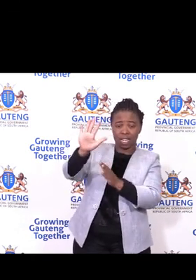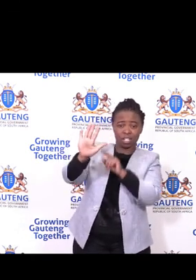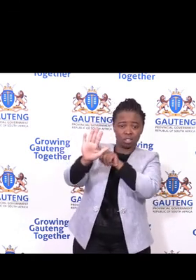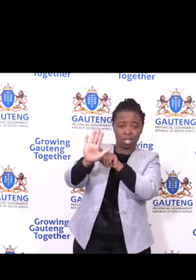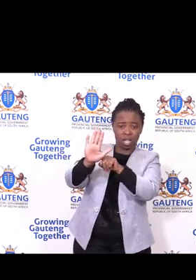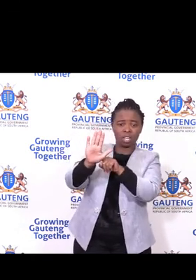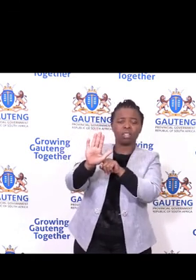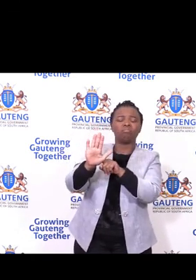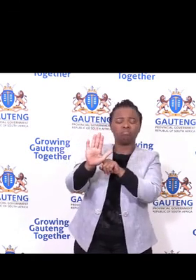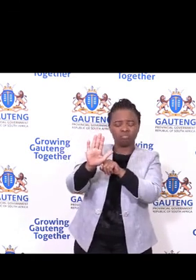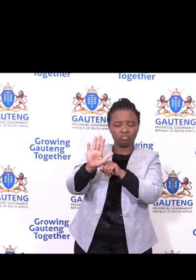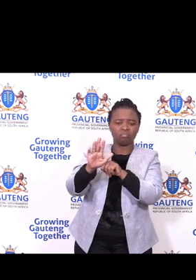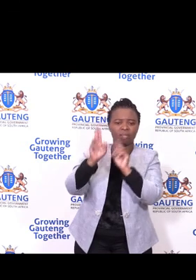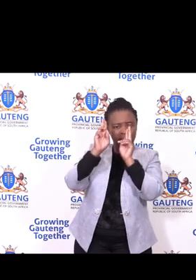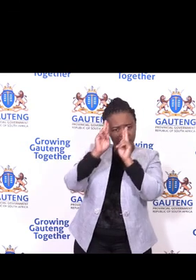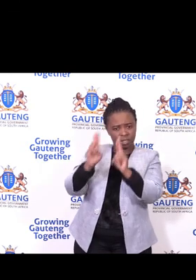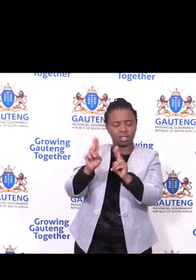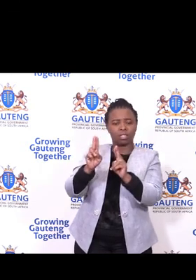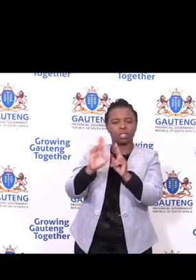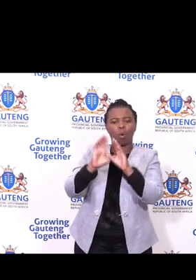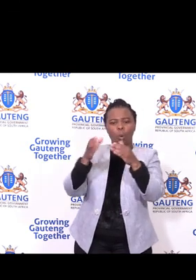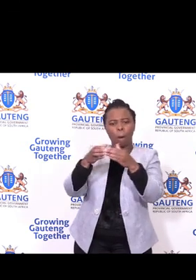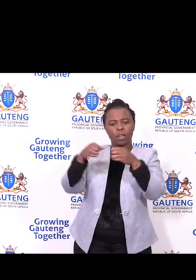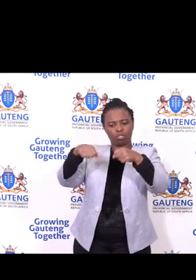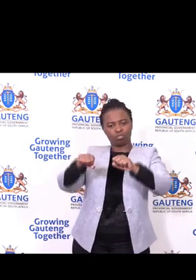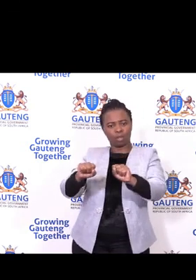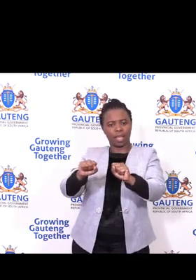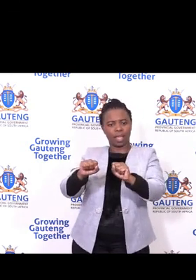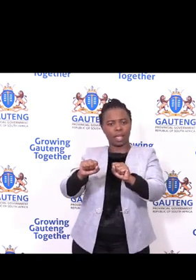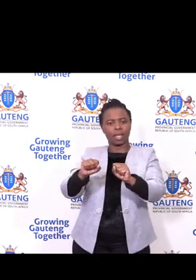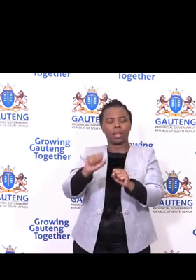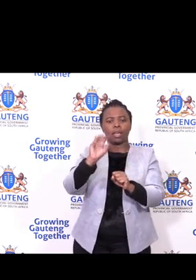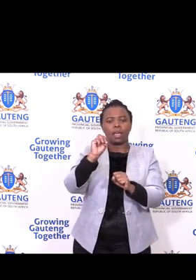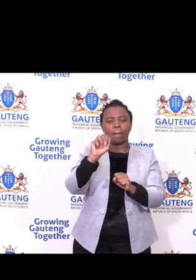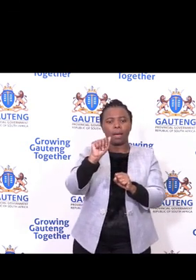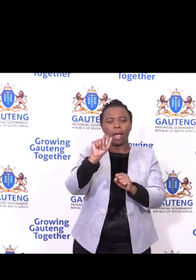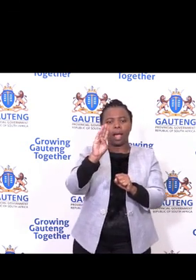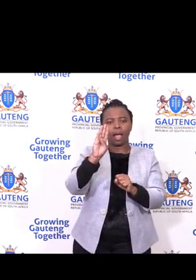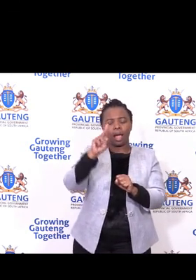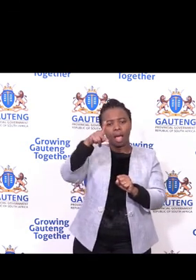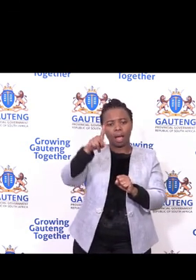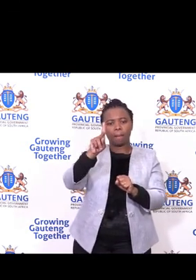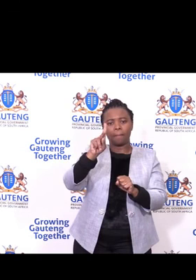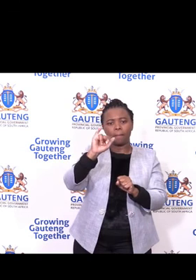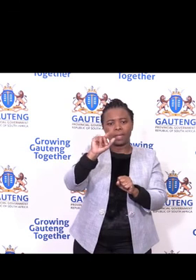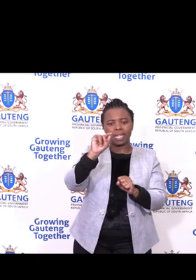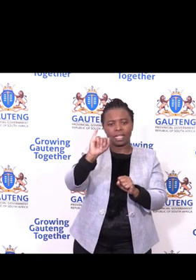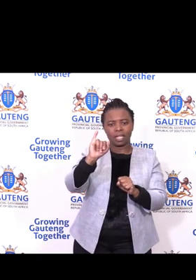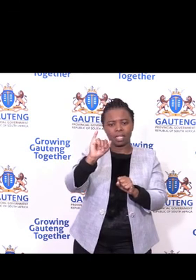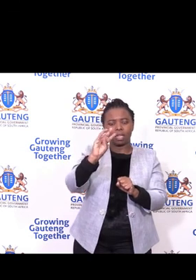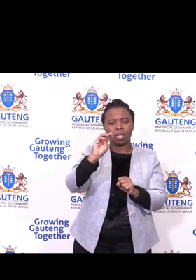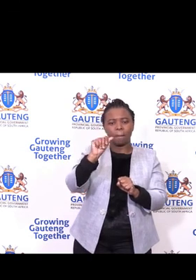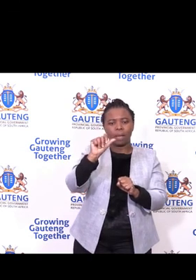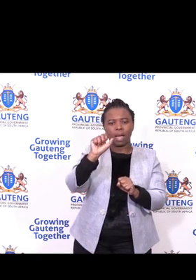their committee chairs, Honorable Member Mapiti Matsena, who lost his